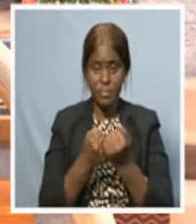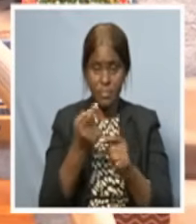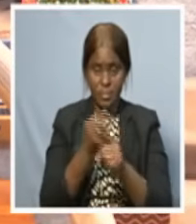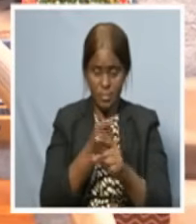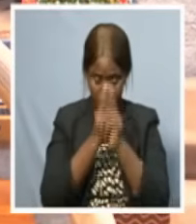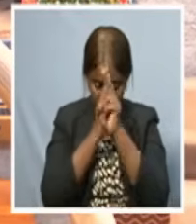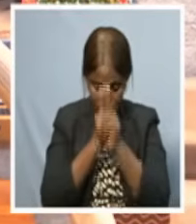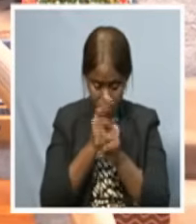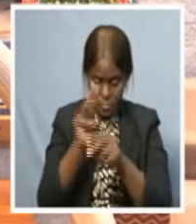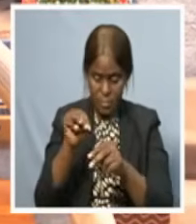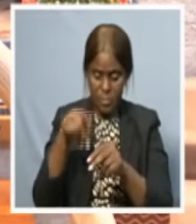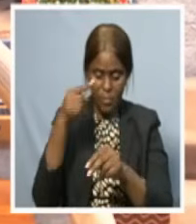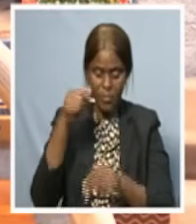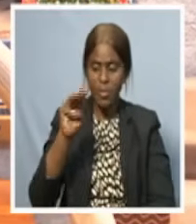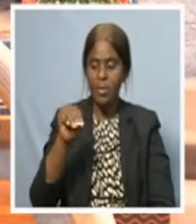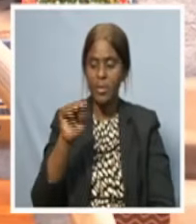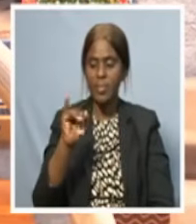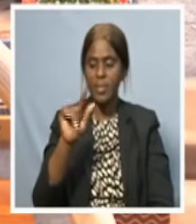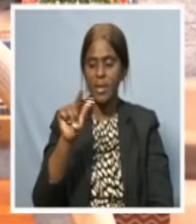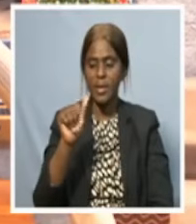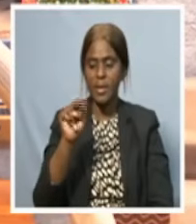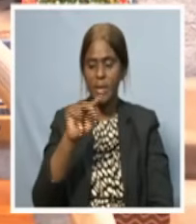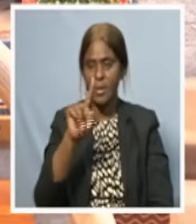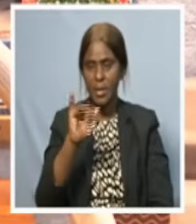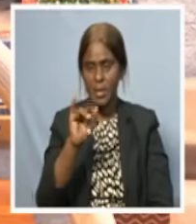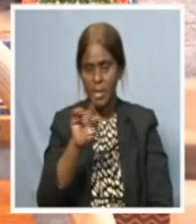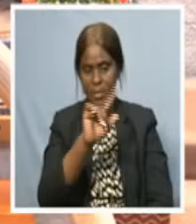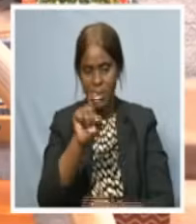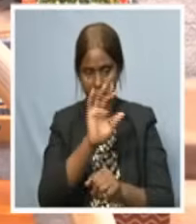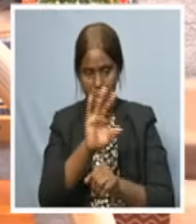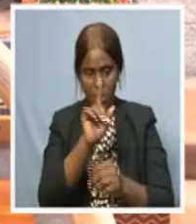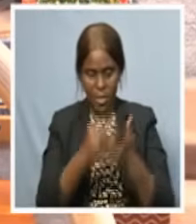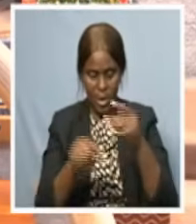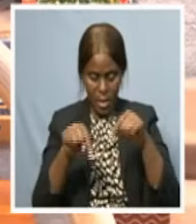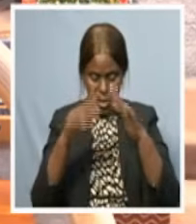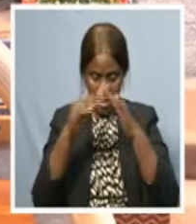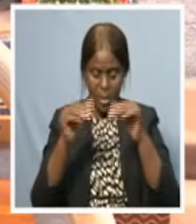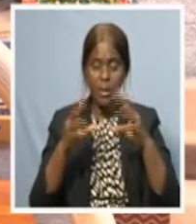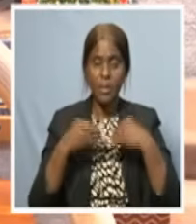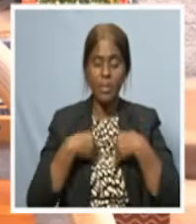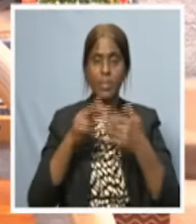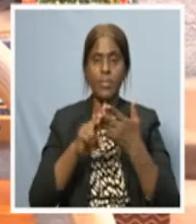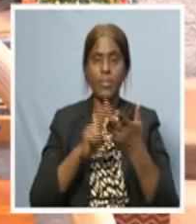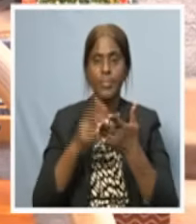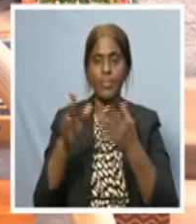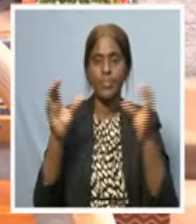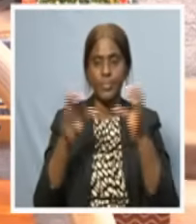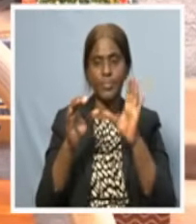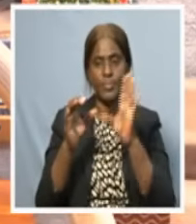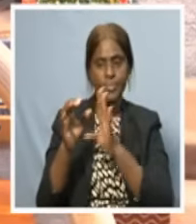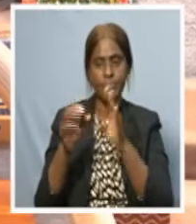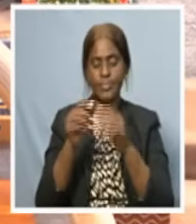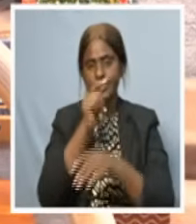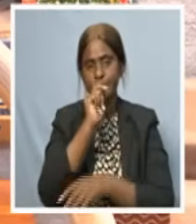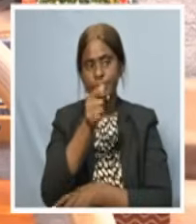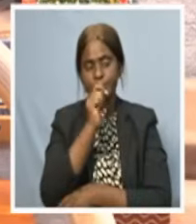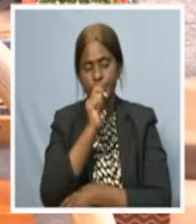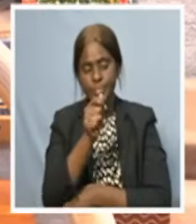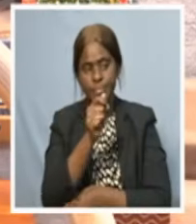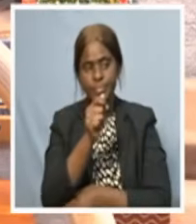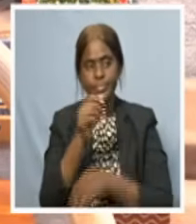Seconded by the Honorable Member for Milanzi. The question is that this House adopts the report of the Committee on